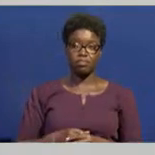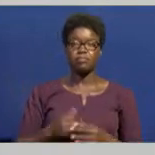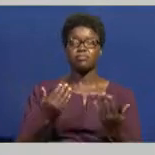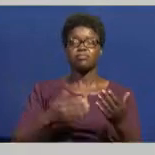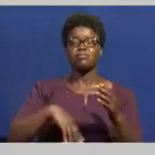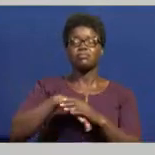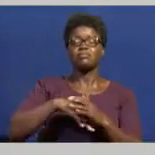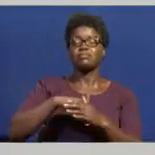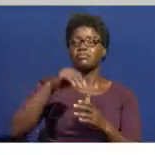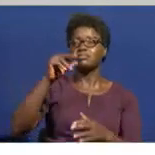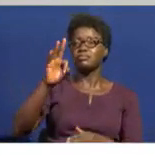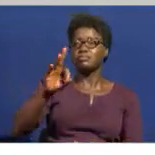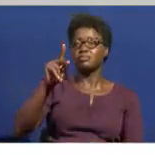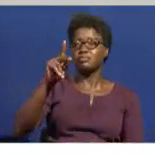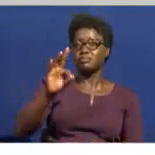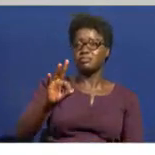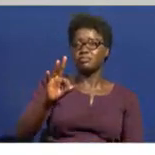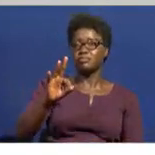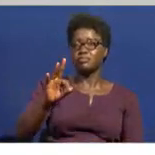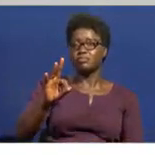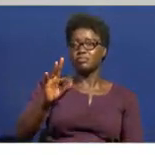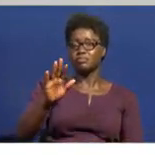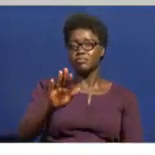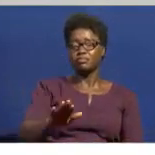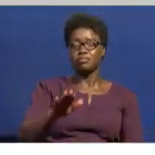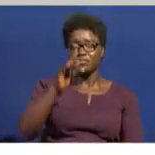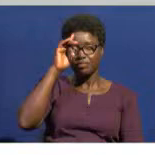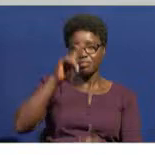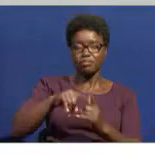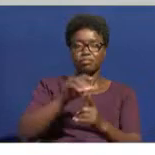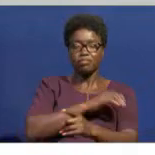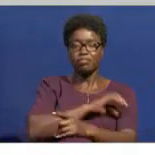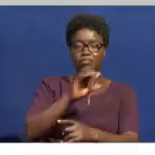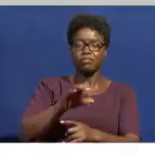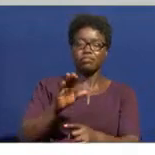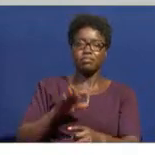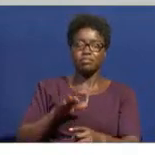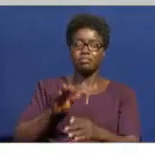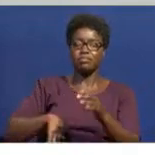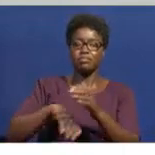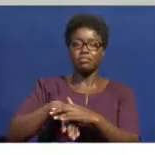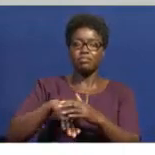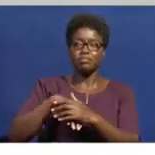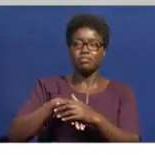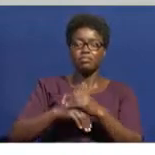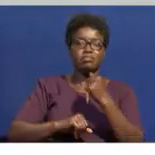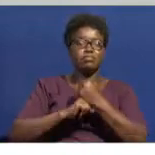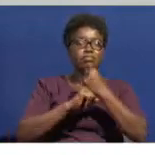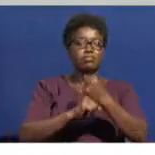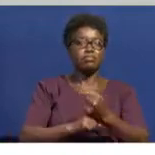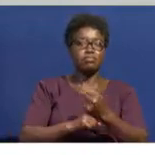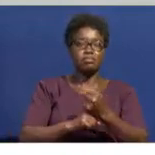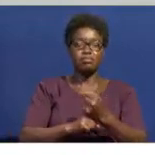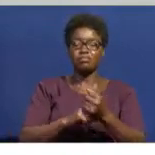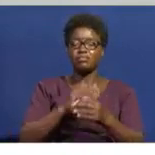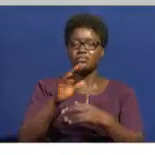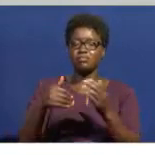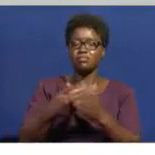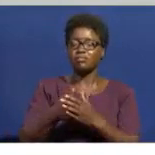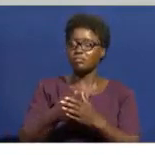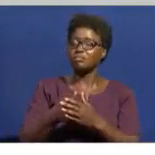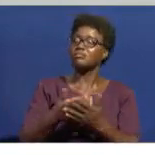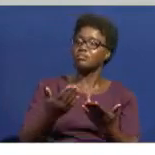Now, the Football Kenya Federation has taken a significant step towards empowering women in football by facilitating an all-female CAF